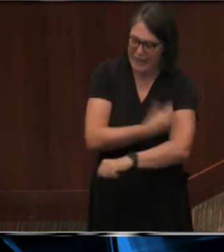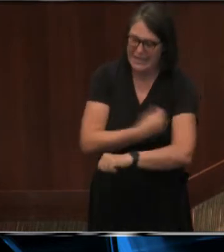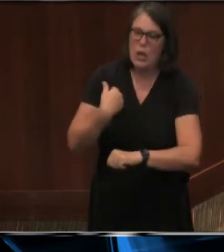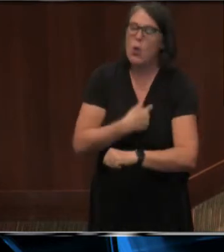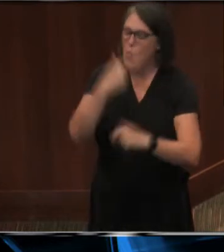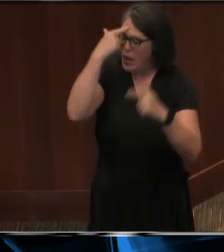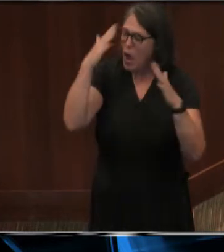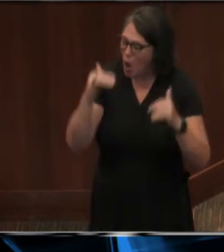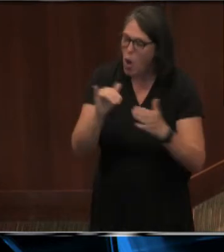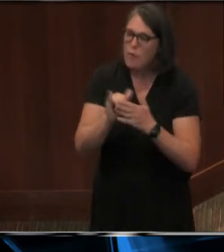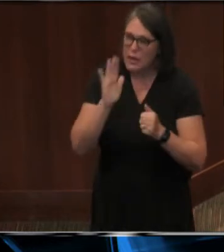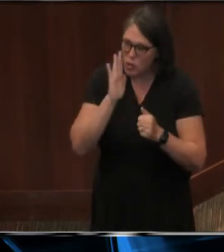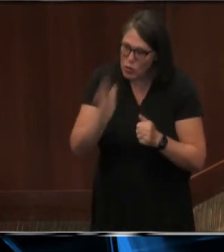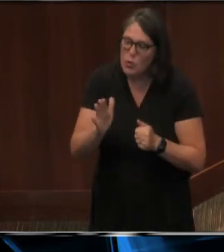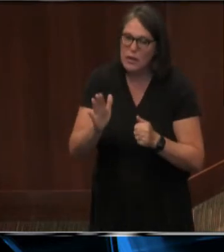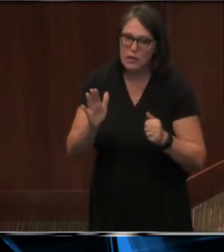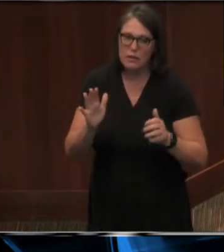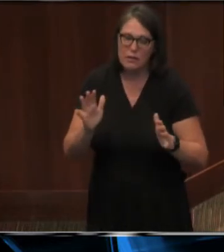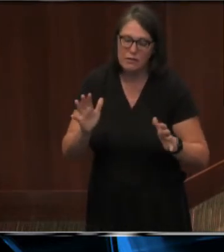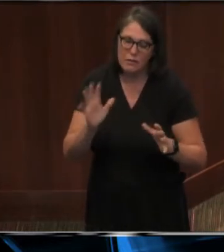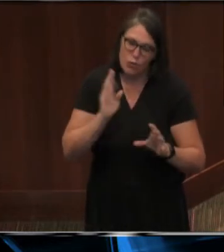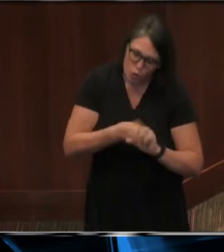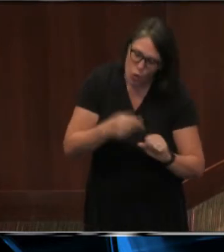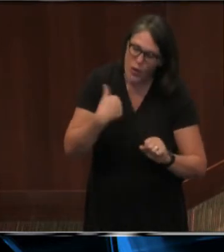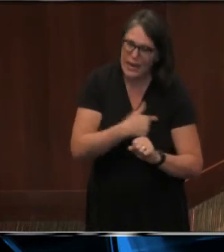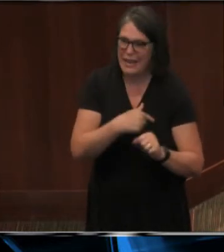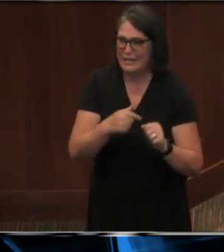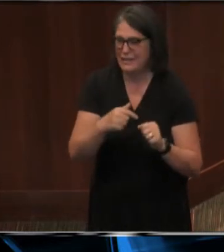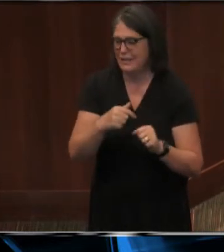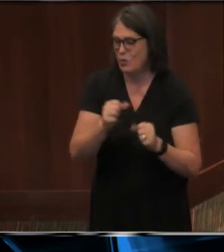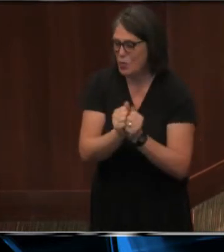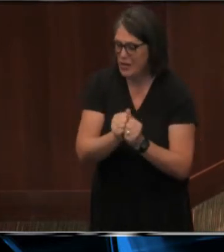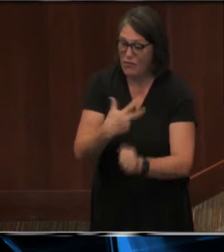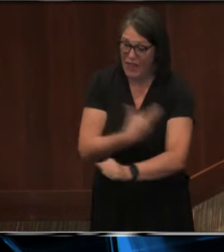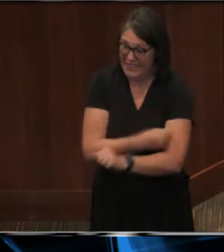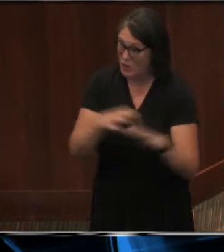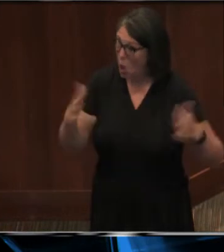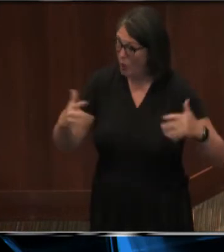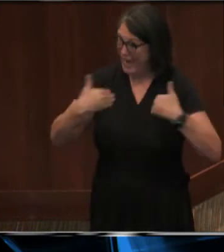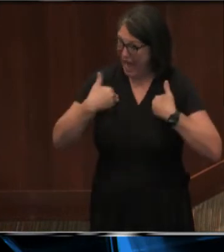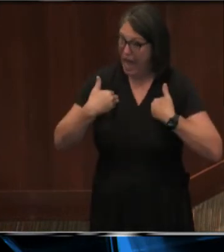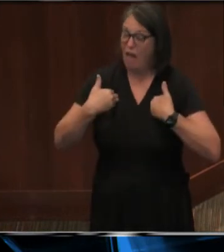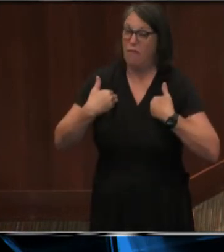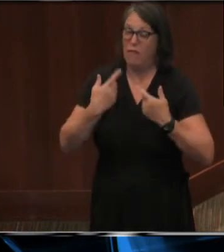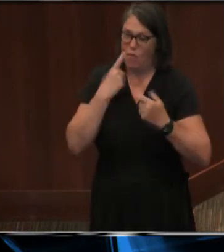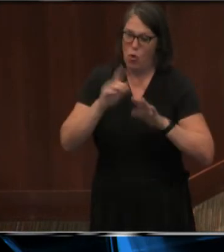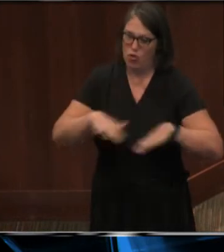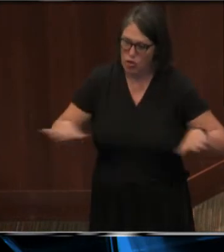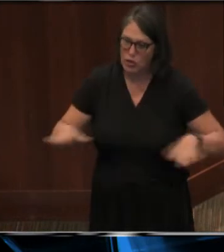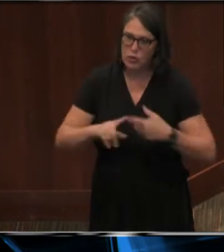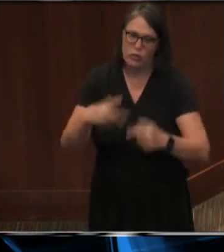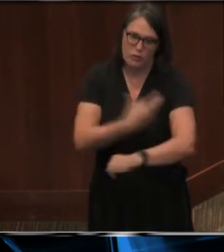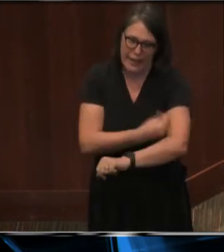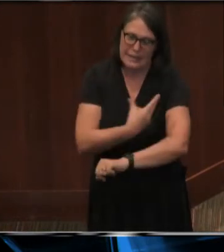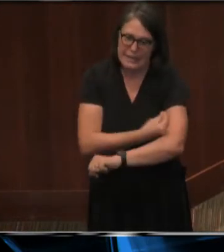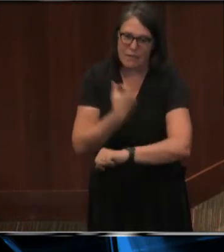in promoting our back-to-school vaccines to make sure that we're protecting our children from measles and